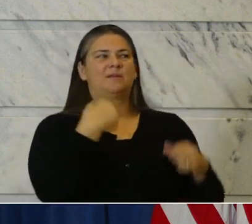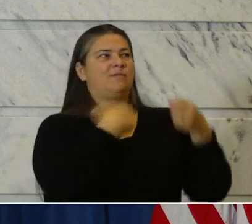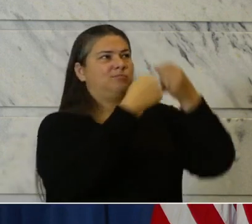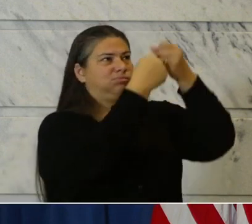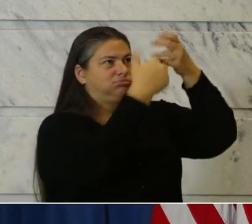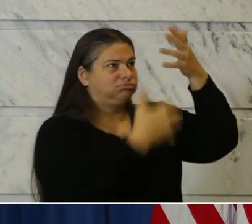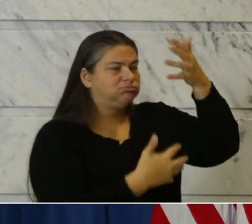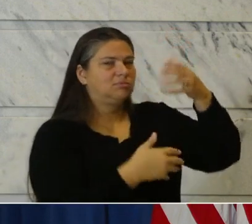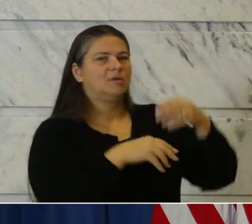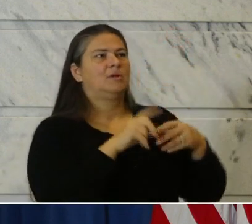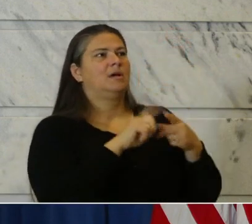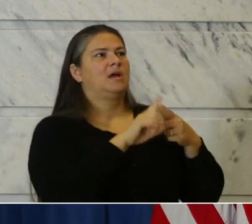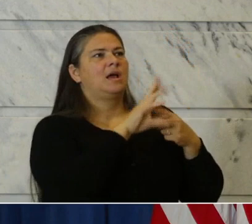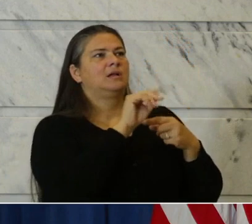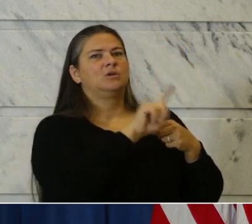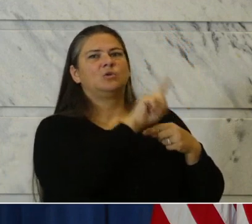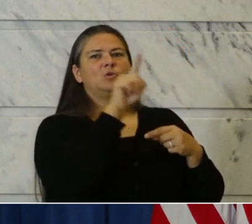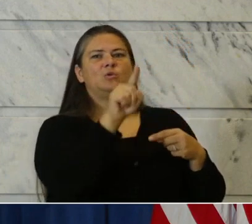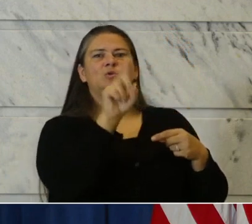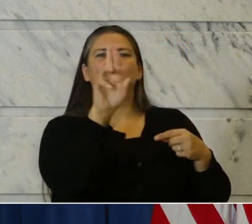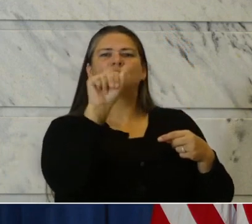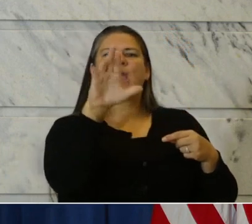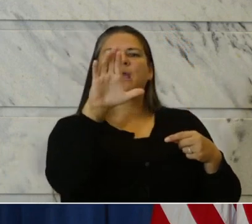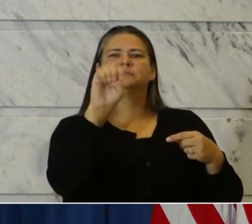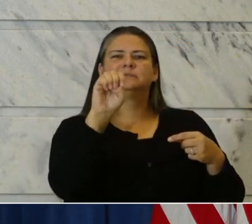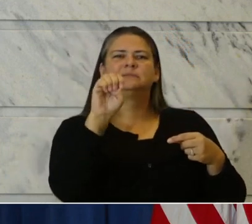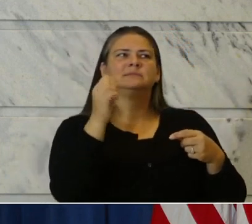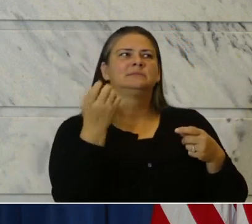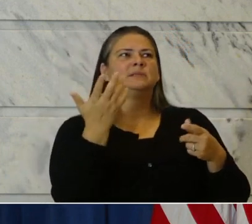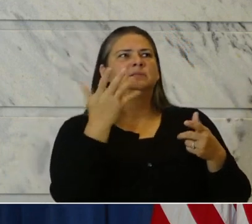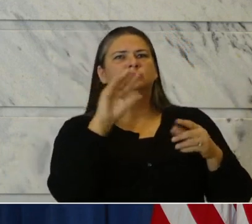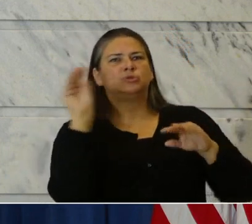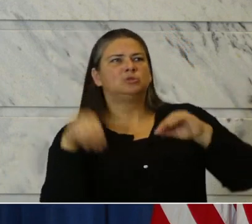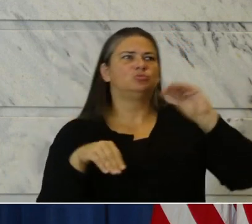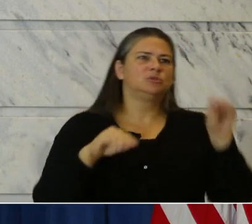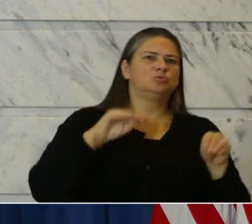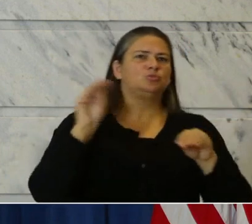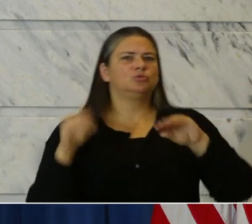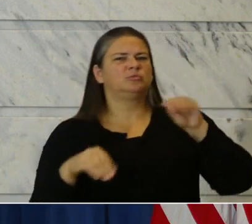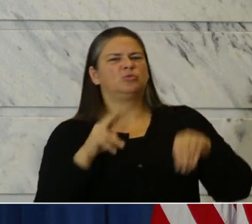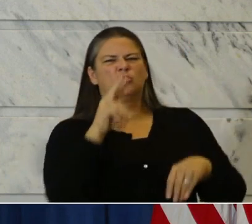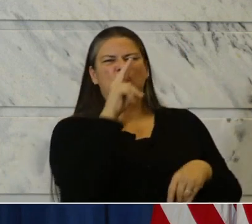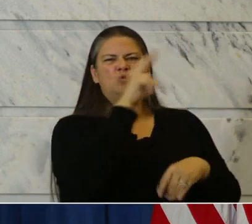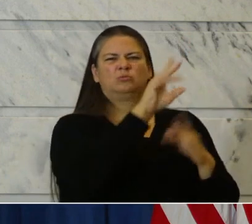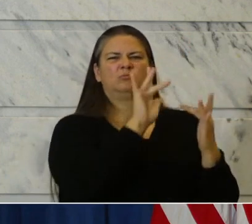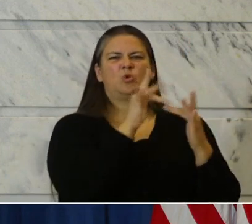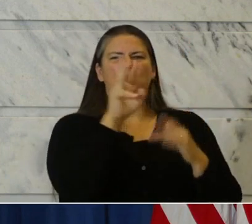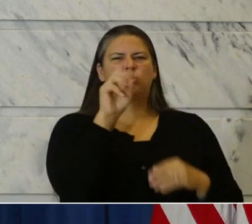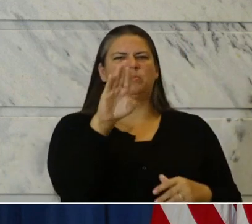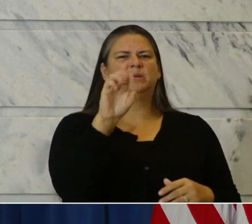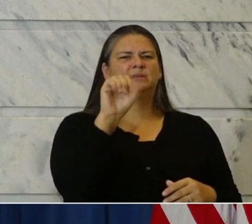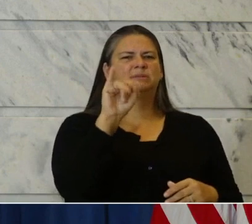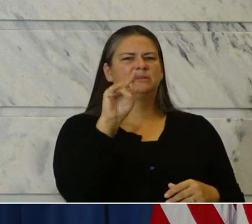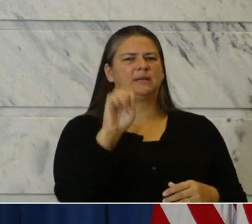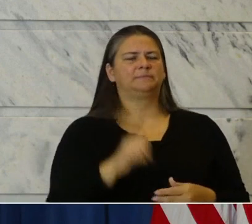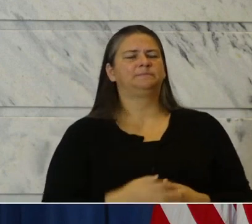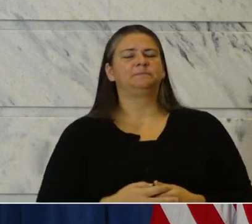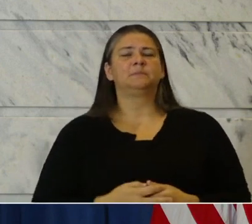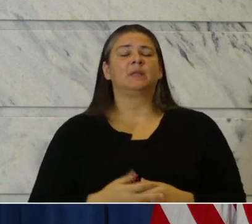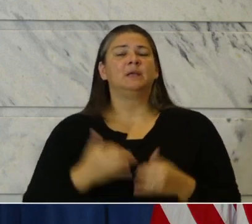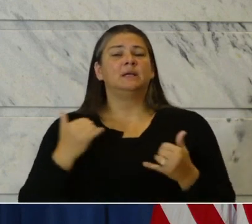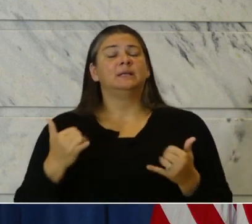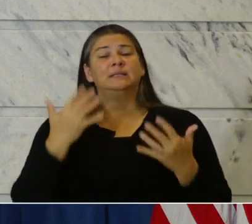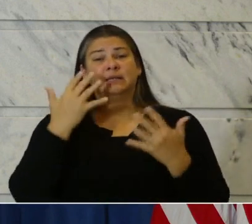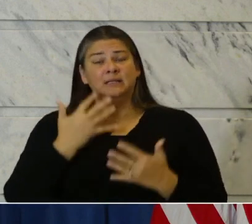ethnic data by both cases and deaths. Today, sadly, we are reporting a loss of